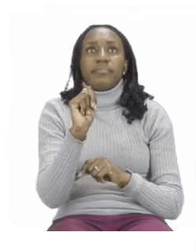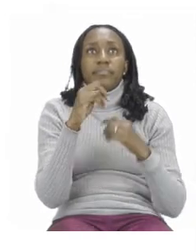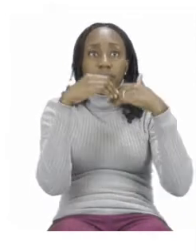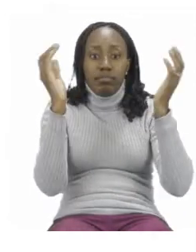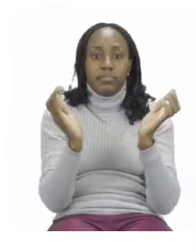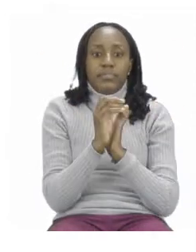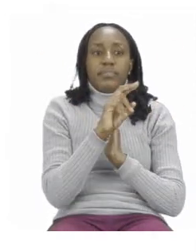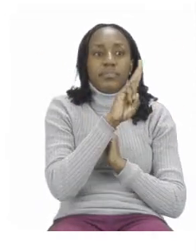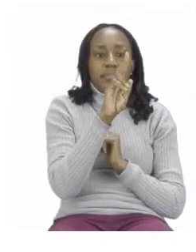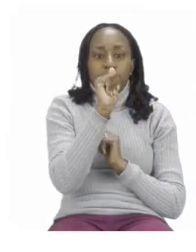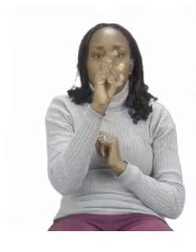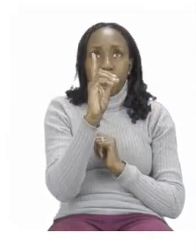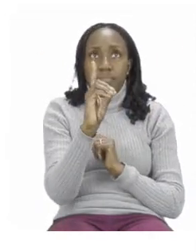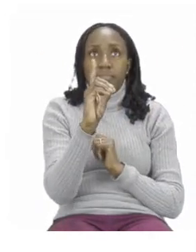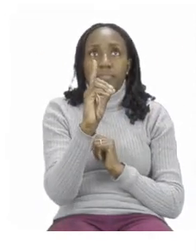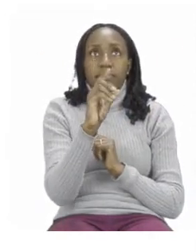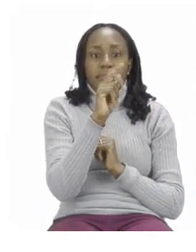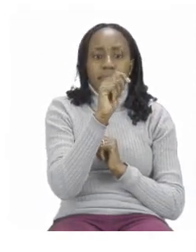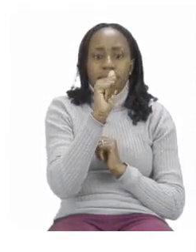Had, fan.